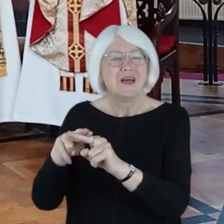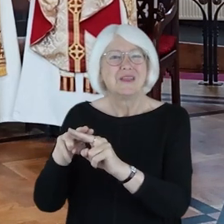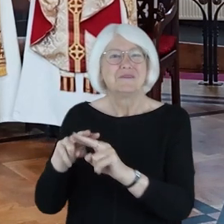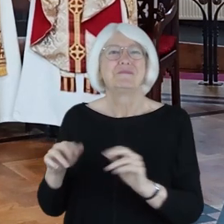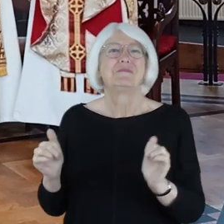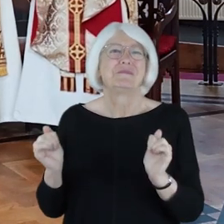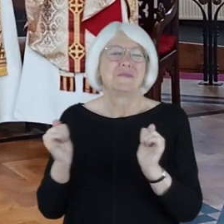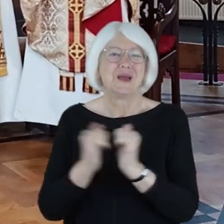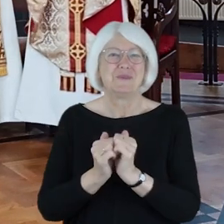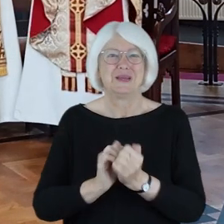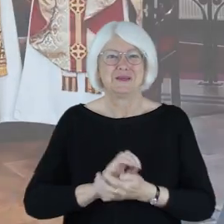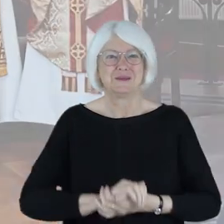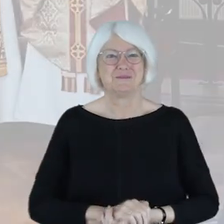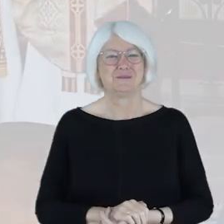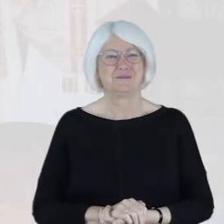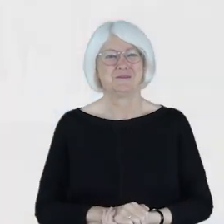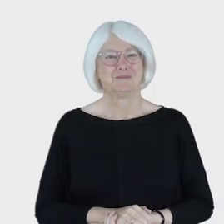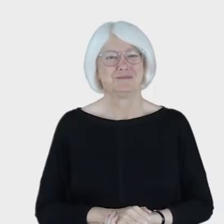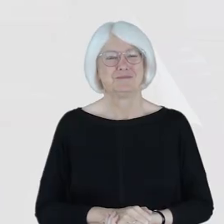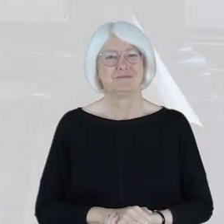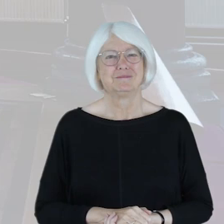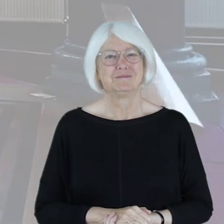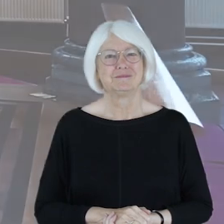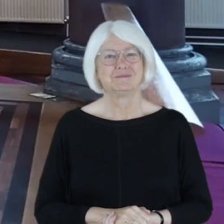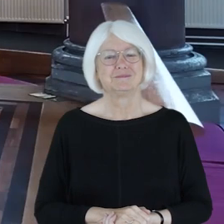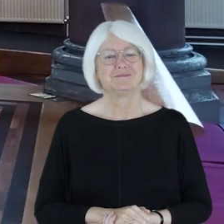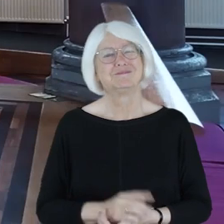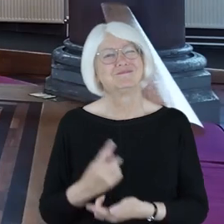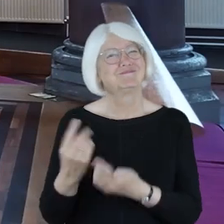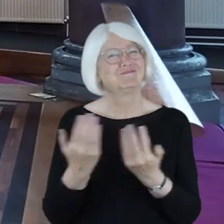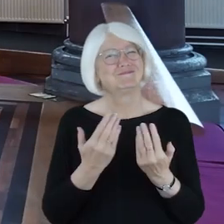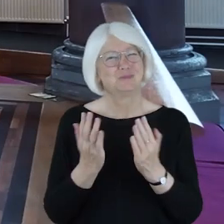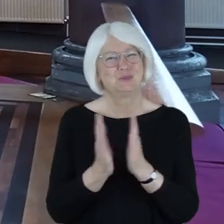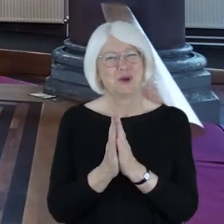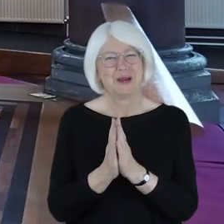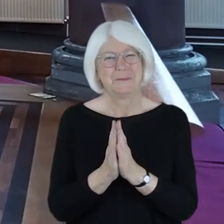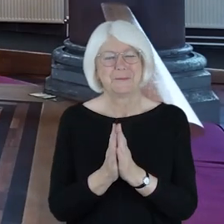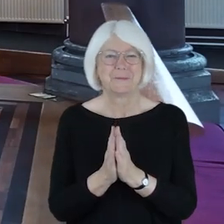God the Father. Amen. Let us pray.